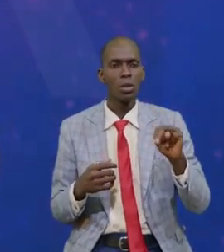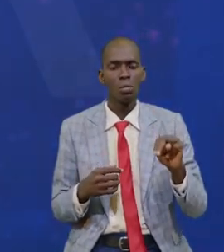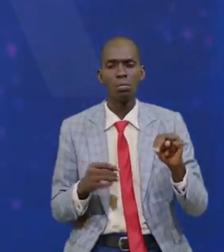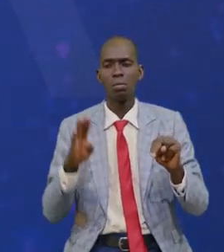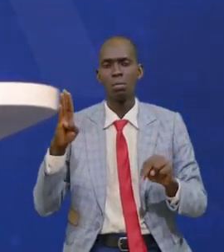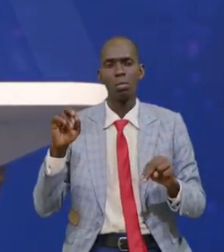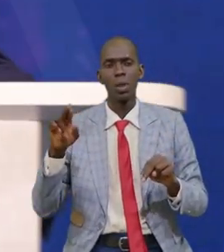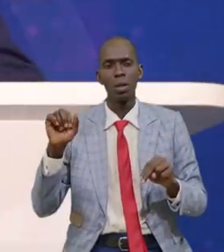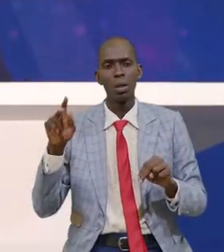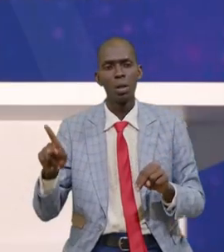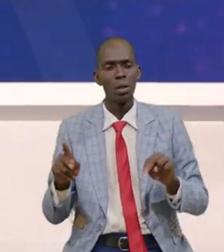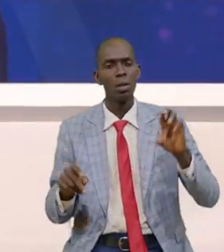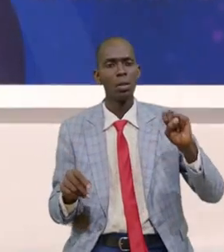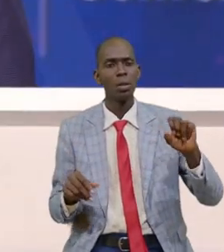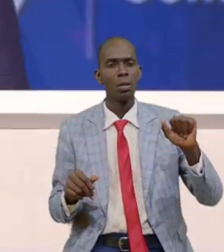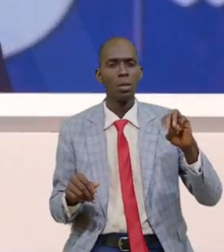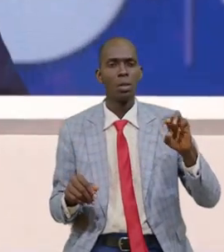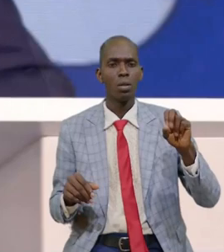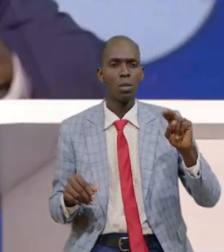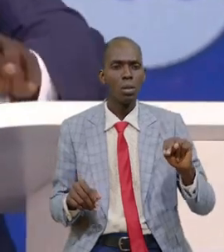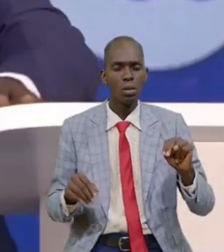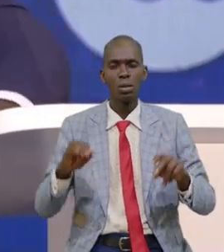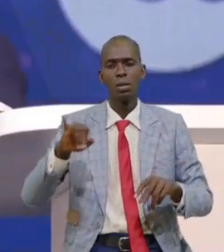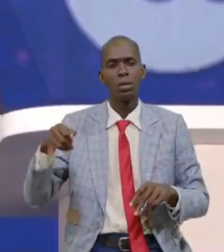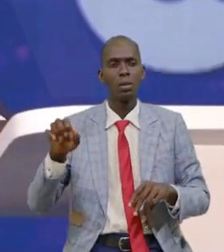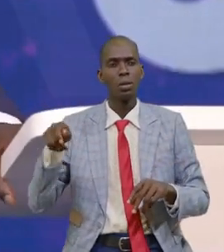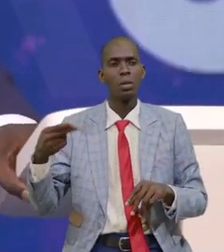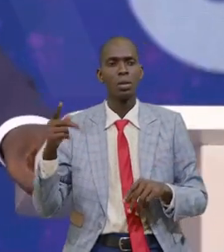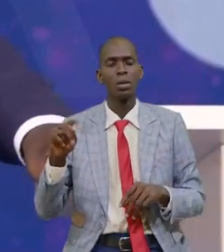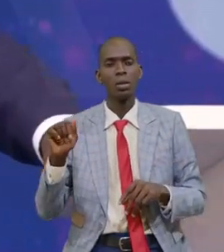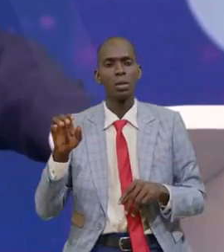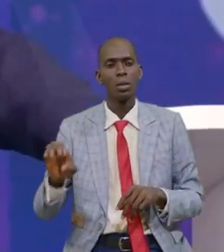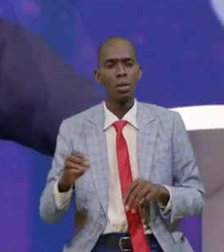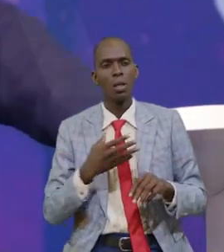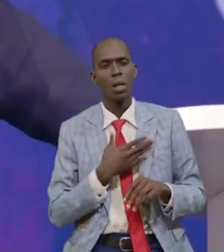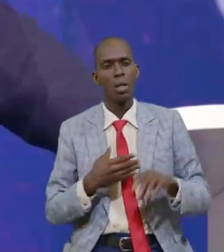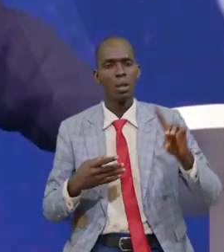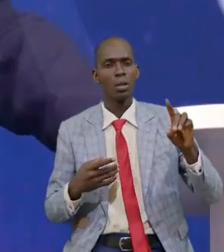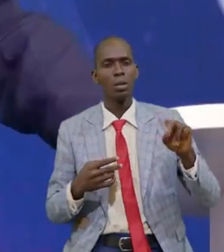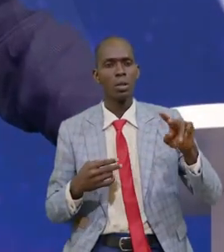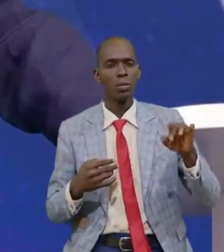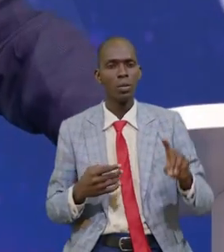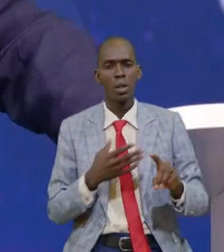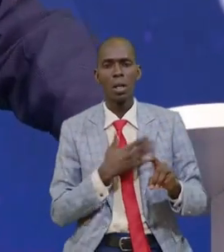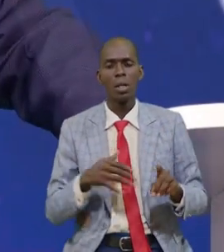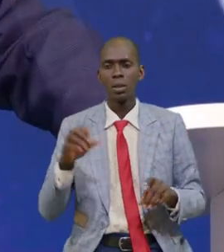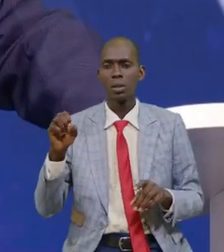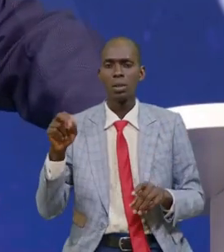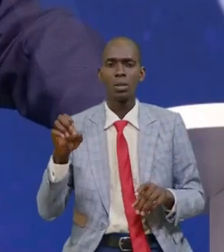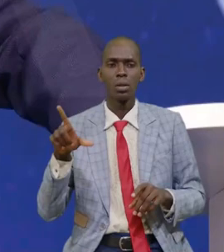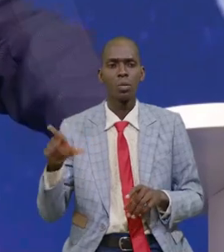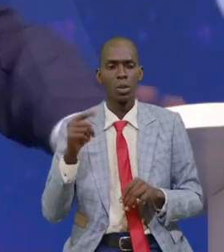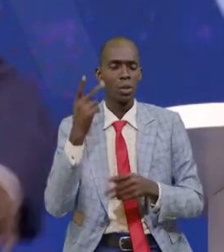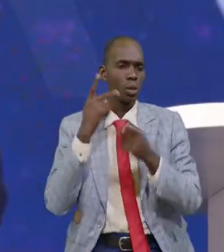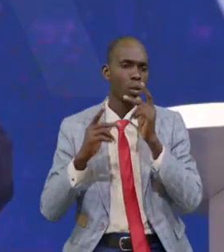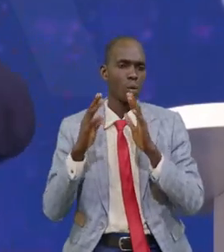or David also, and Samuel and the prophets. The Lord is talking about them because